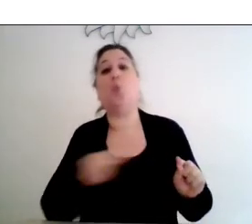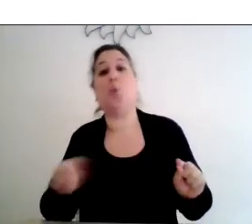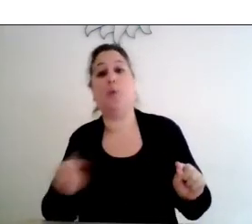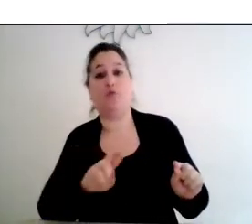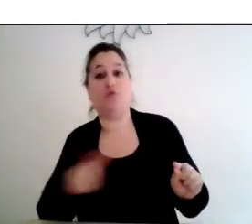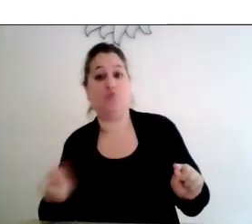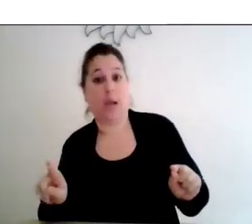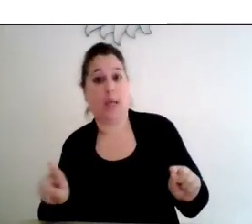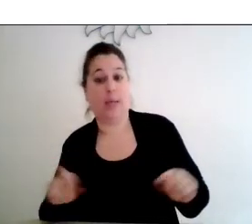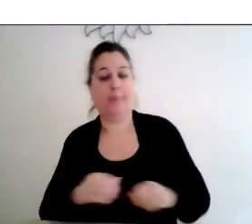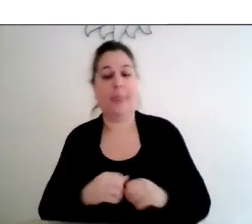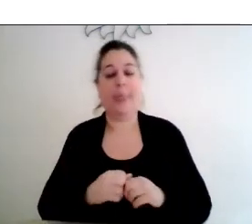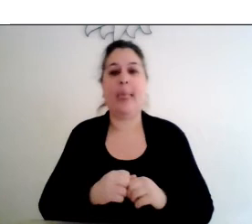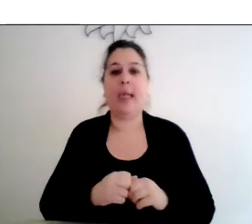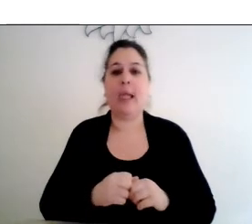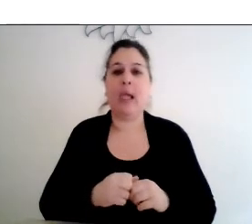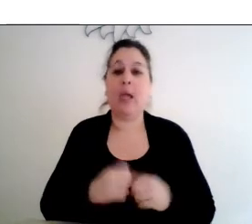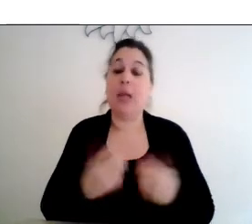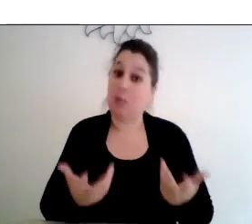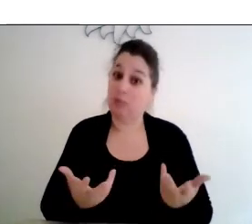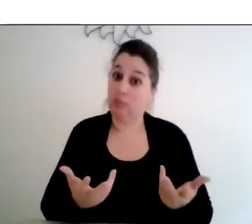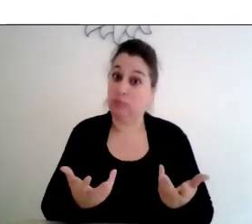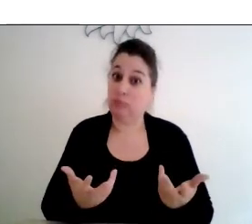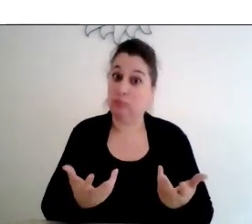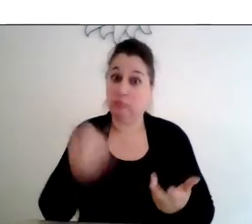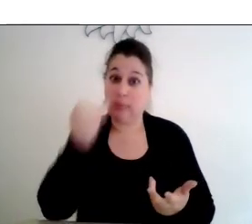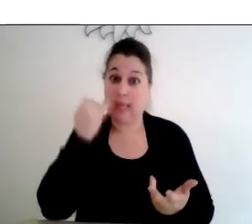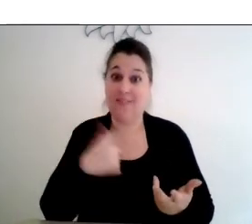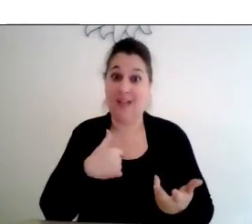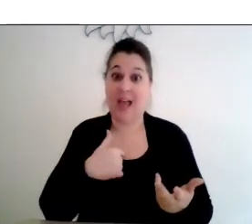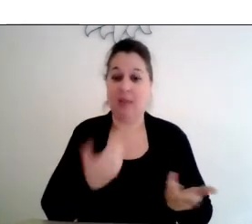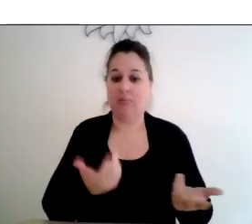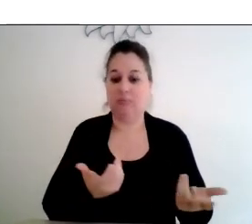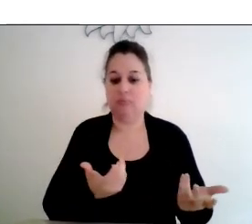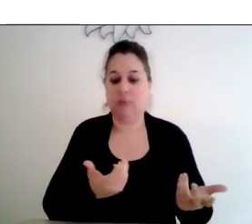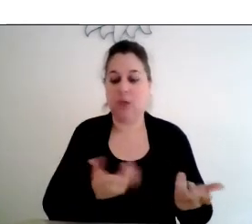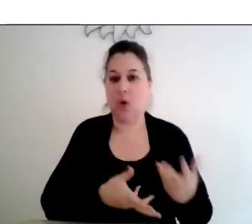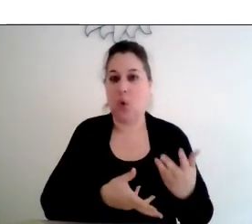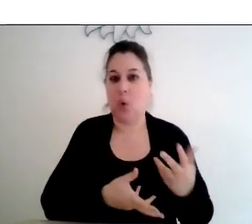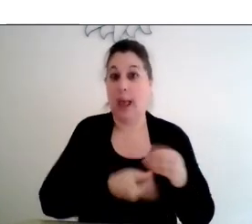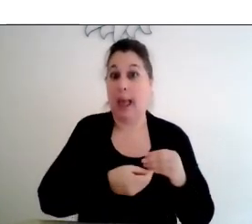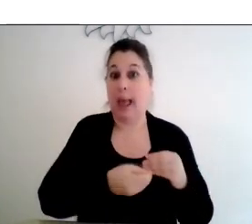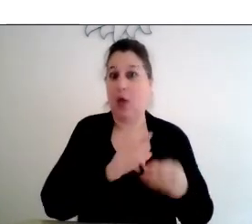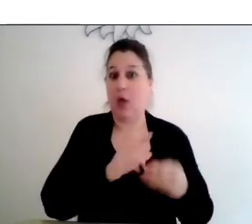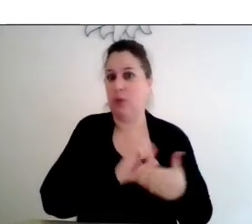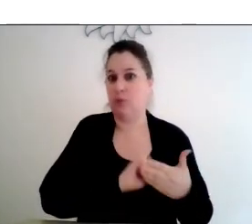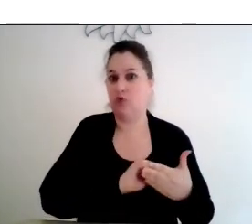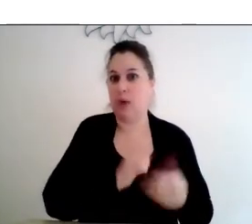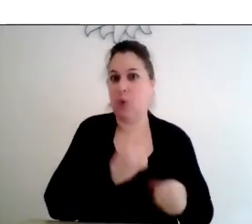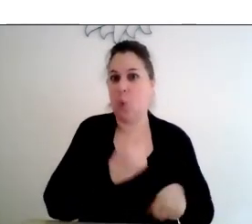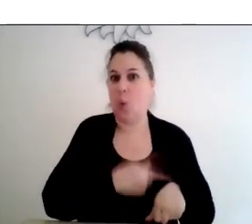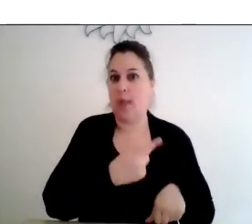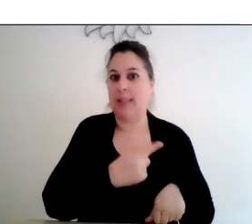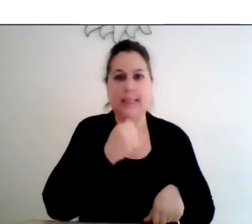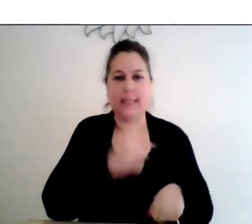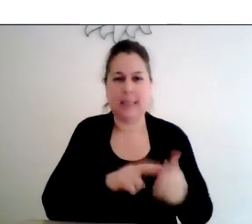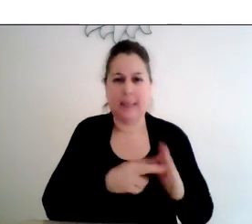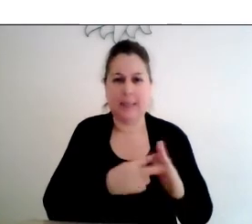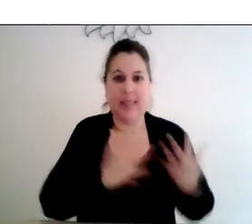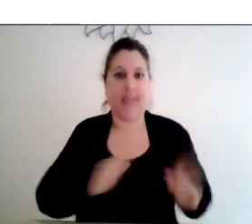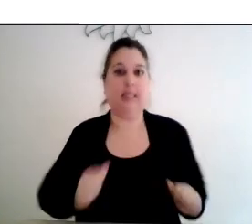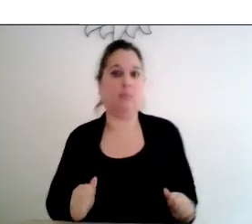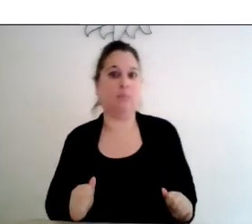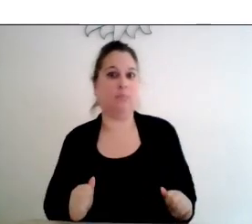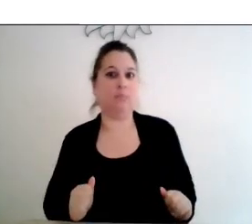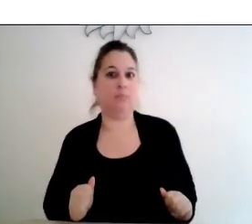Just because I do an addition or subtraction, it doesn't mean that it's done forever. After every step,